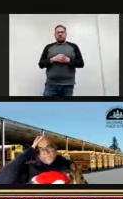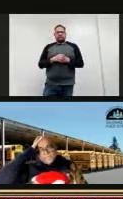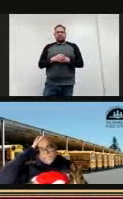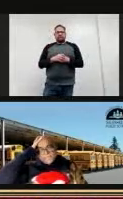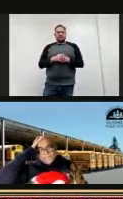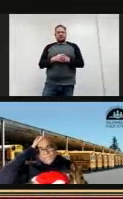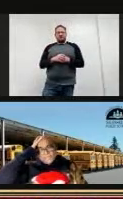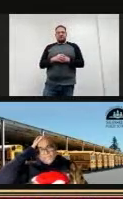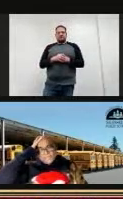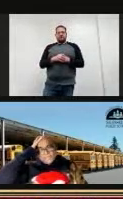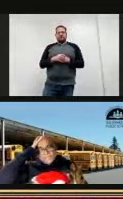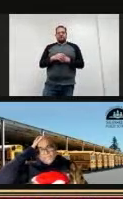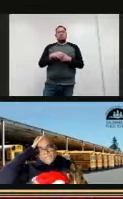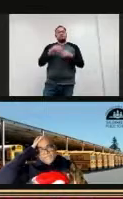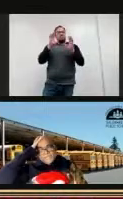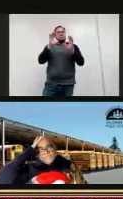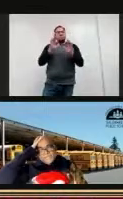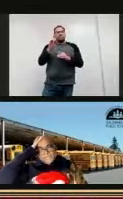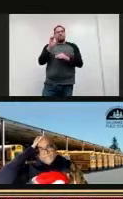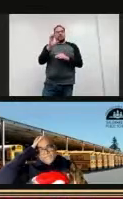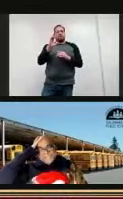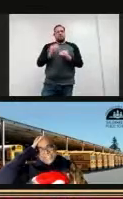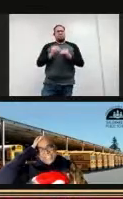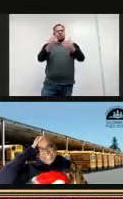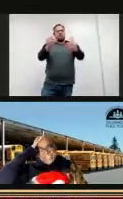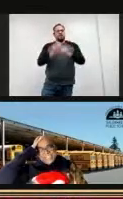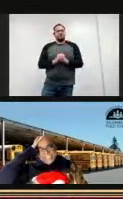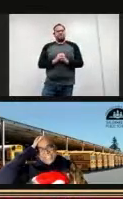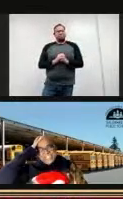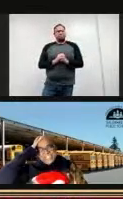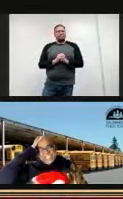It's a wonderful document. Let's move forward.